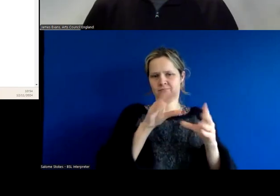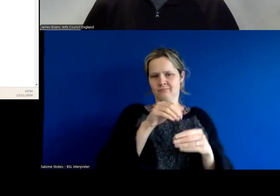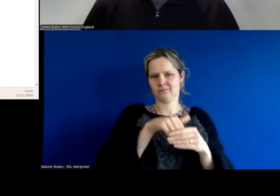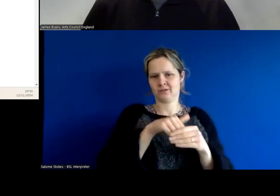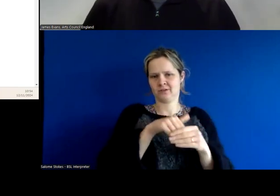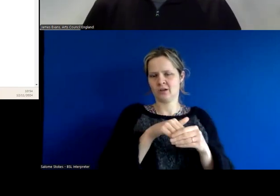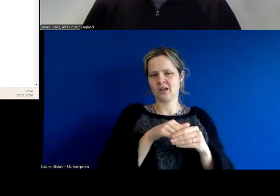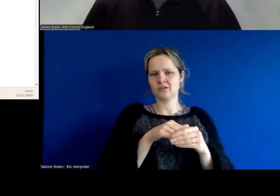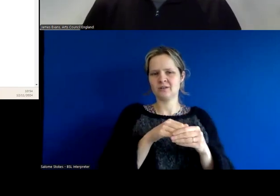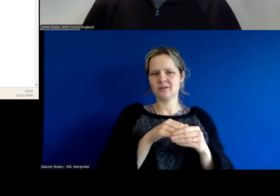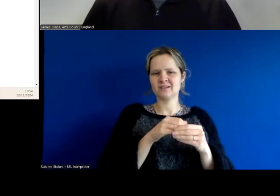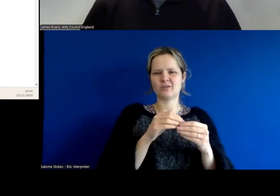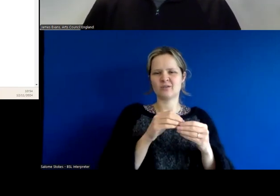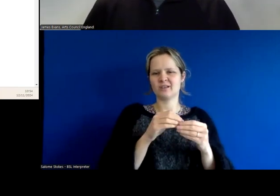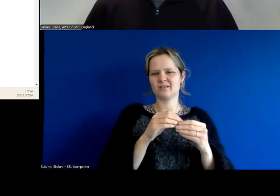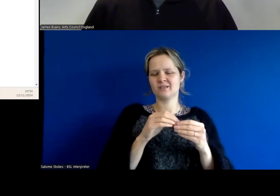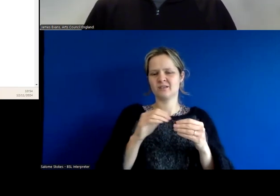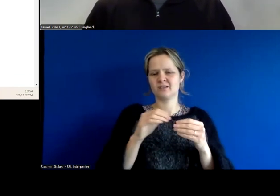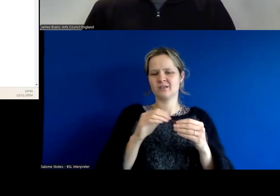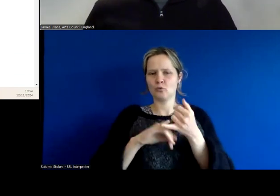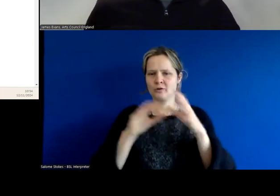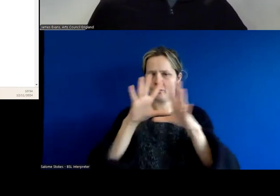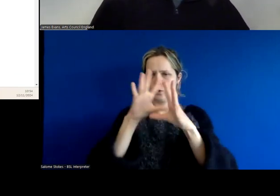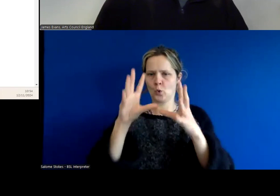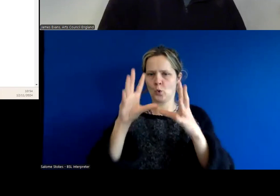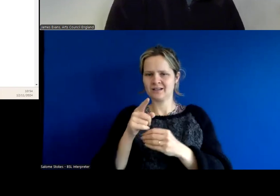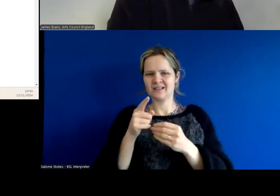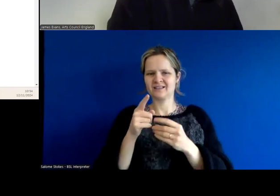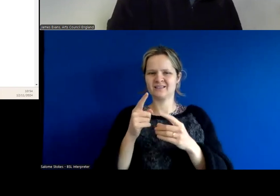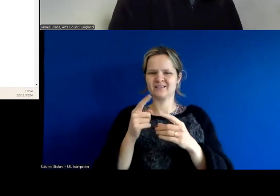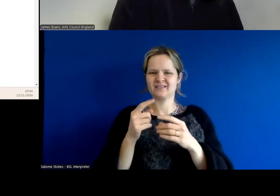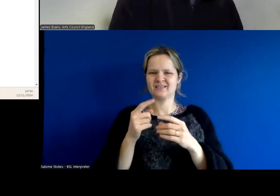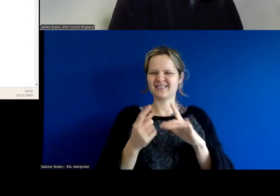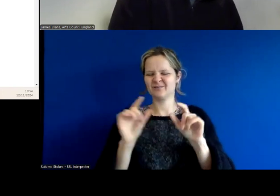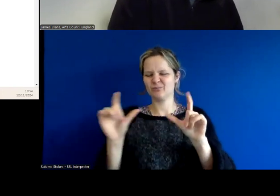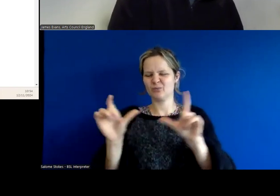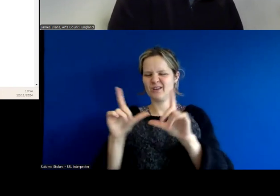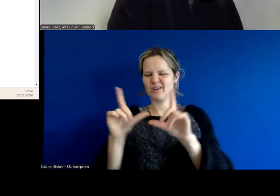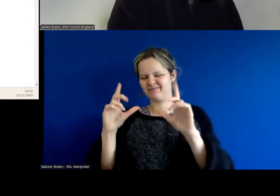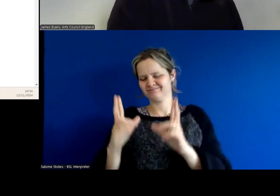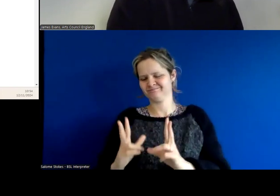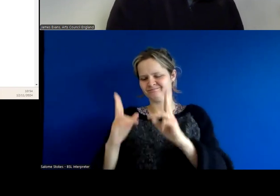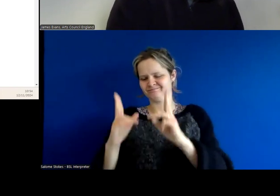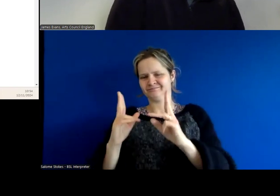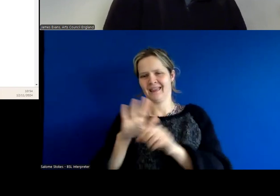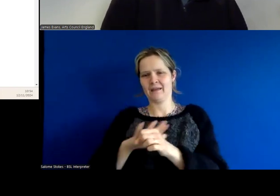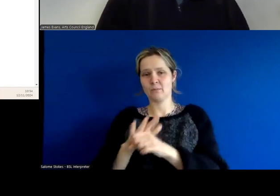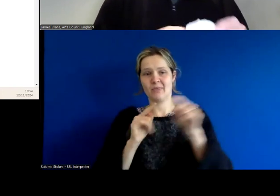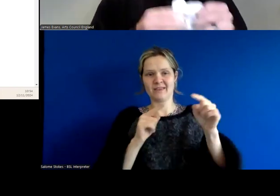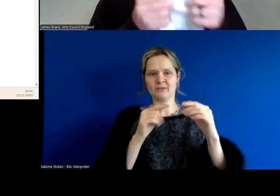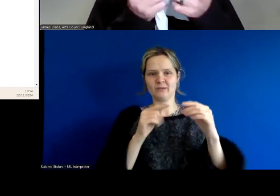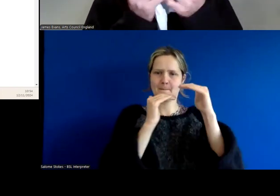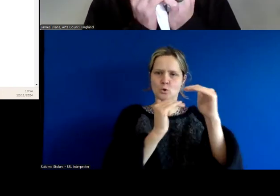I would say, of a place, and it includes a kind of key data sets that we think are important, whereas this might break down all the